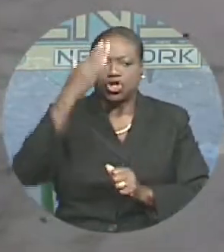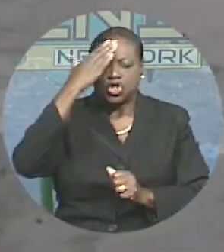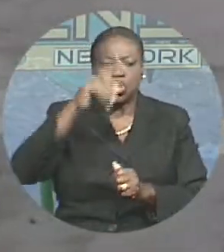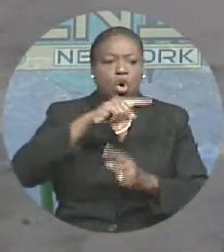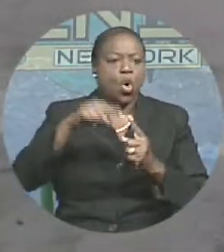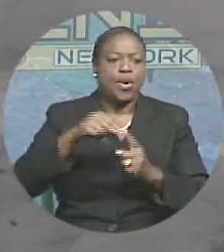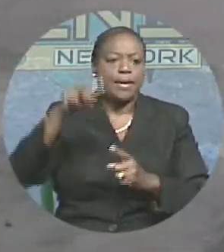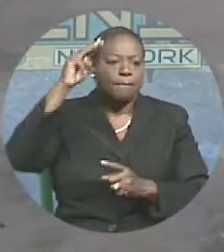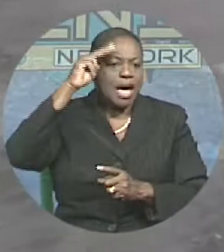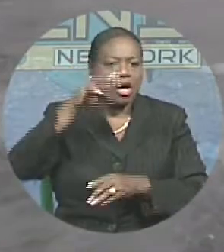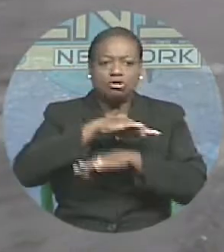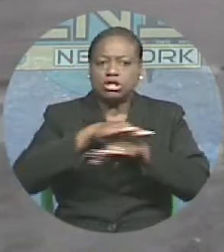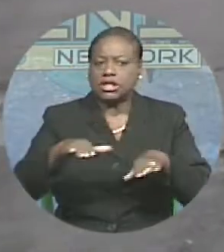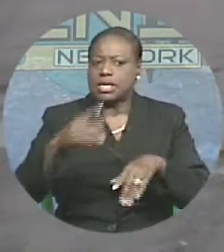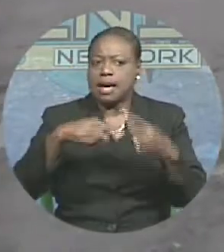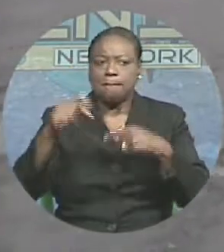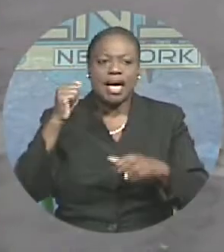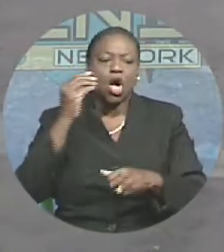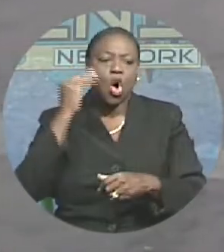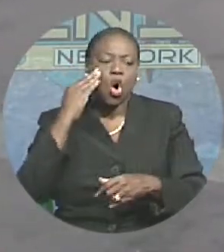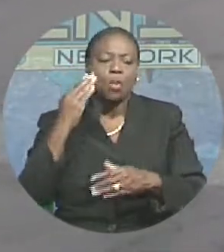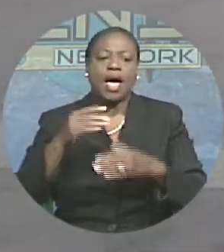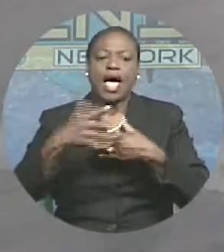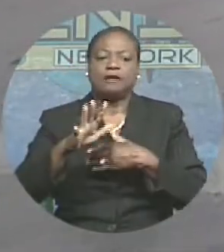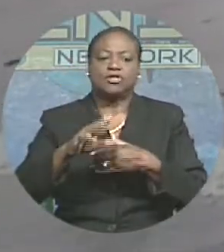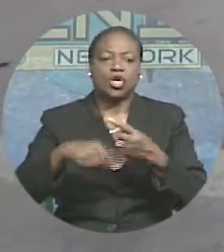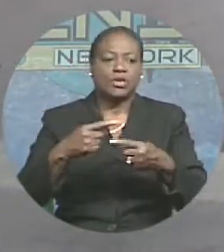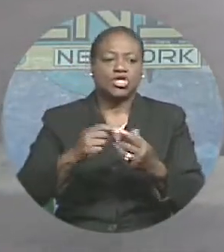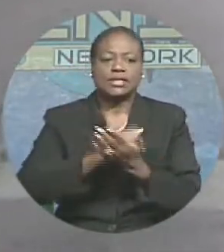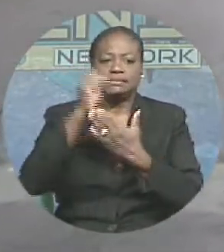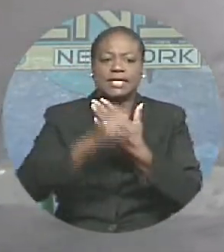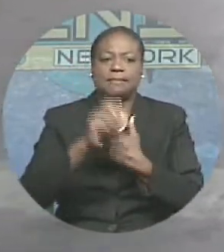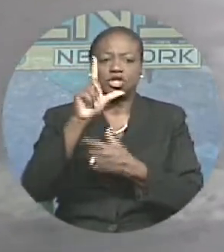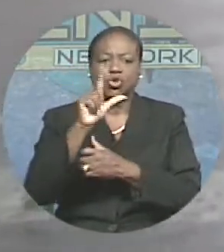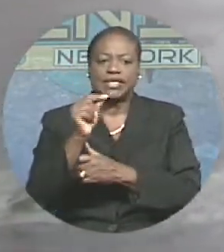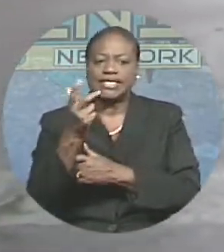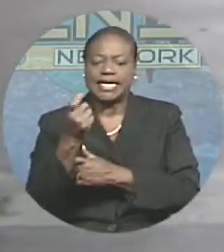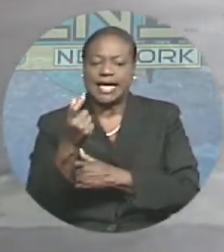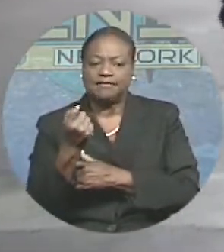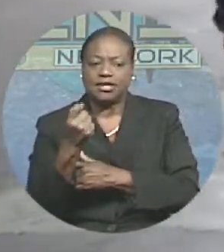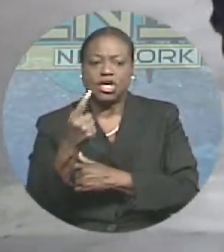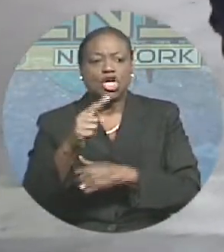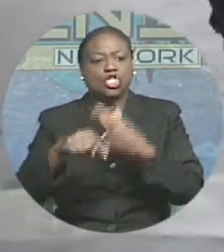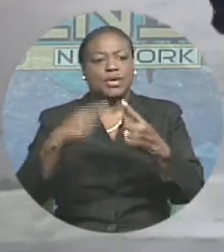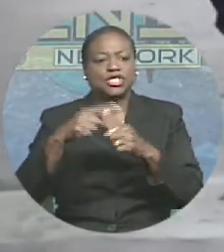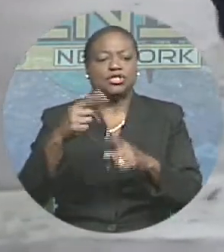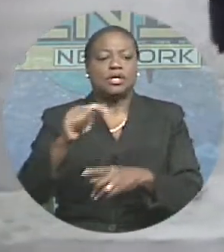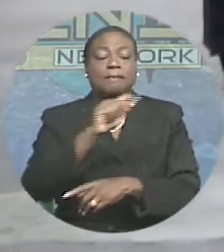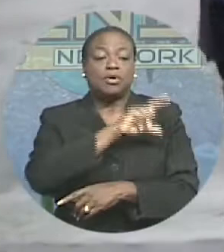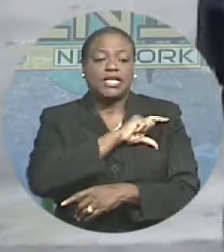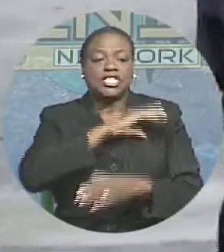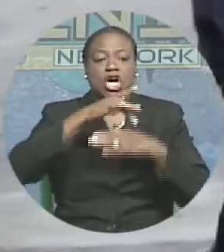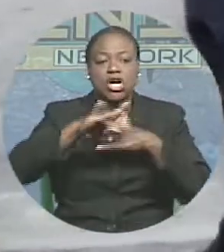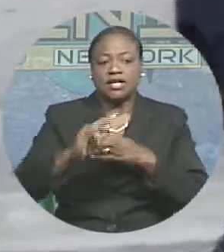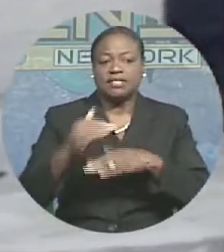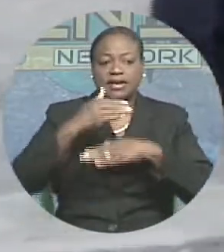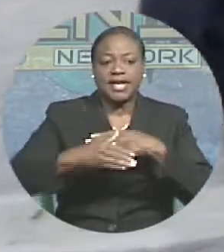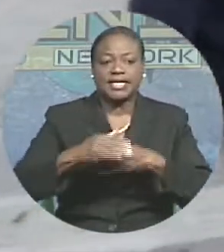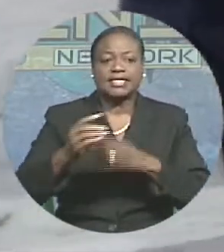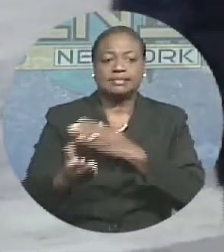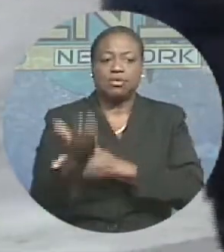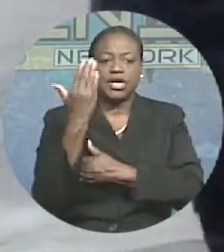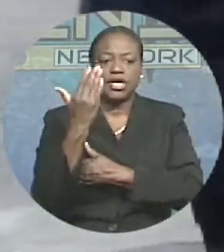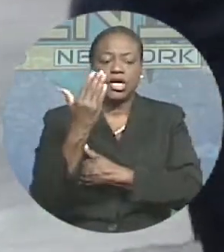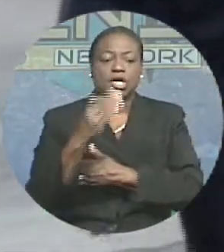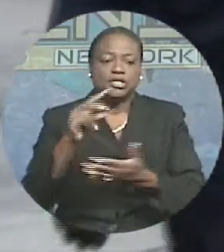didn't return home after going to the store back in September 2011. Meadows said she also went to the police station early the next morning to file a